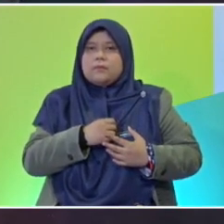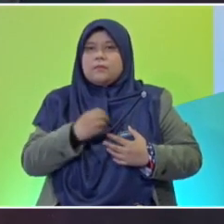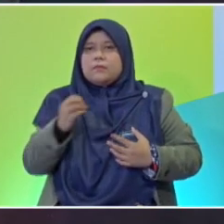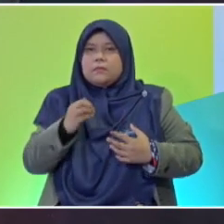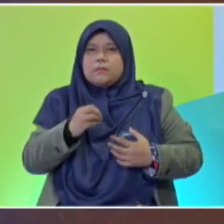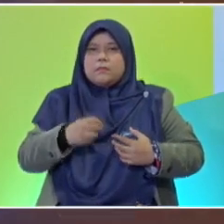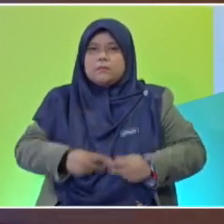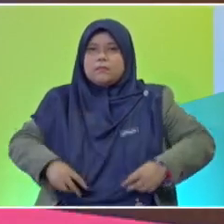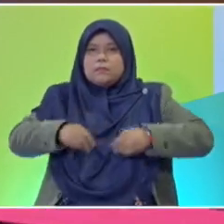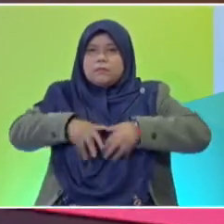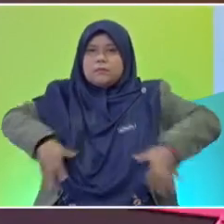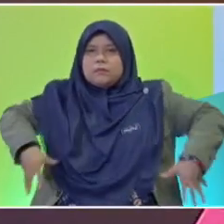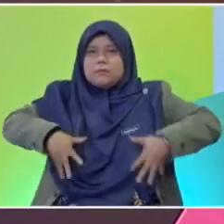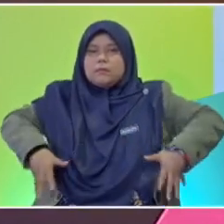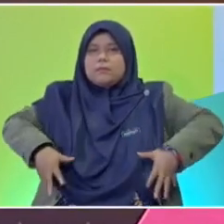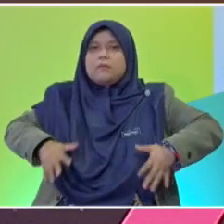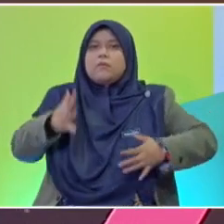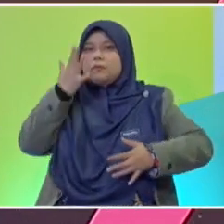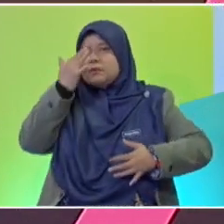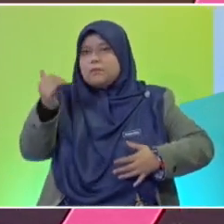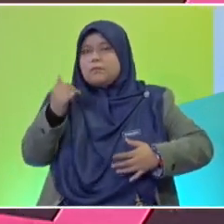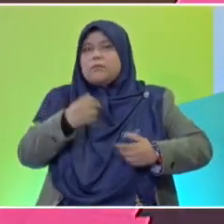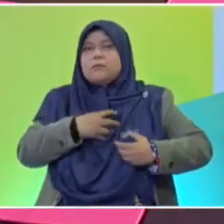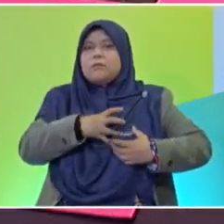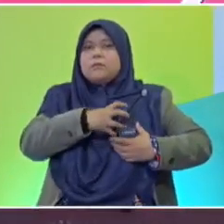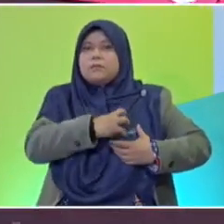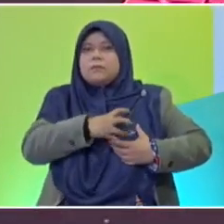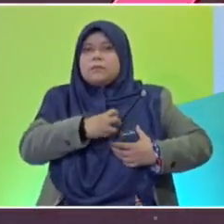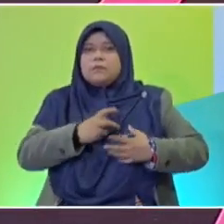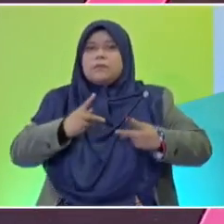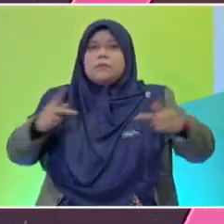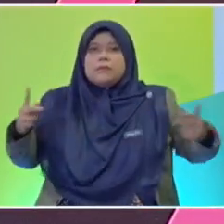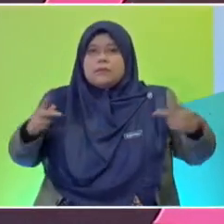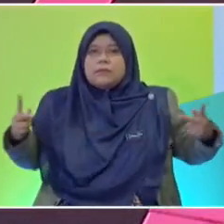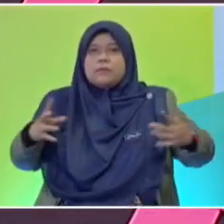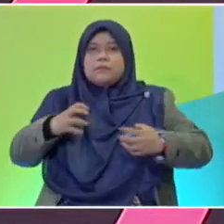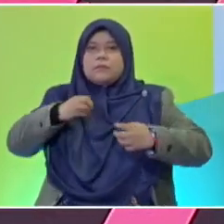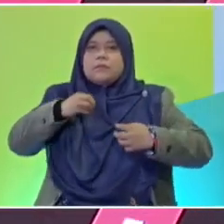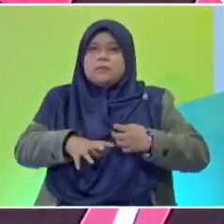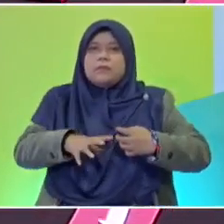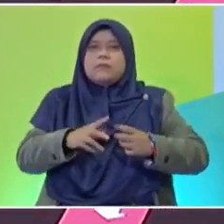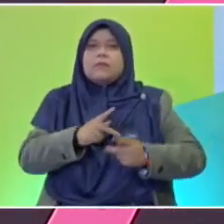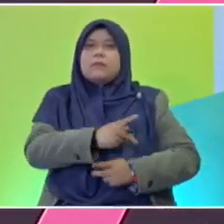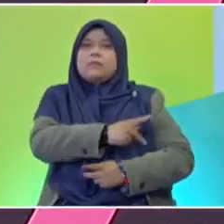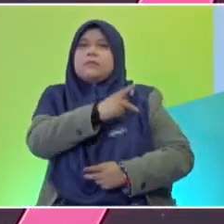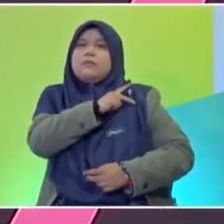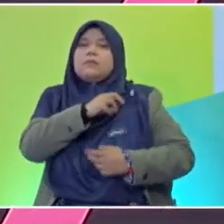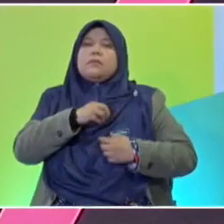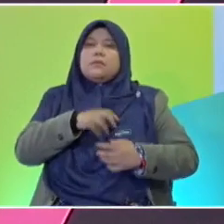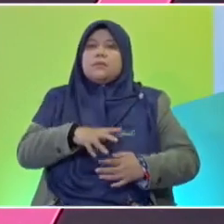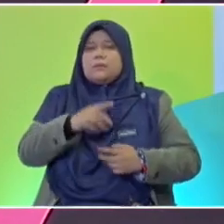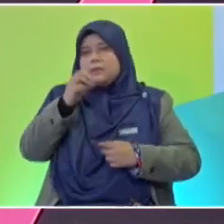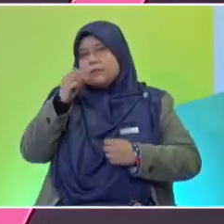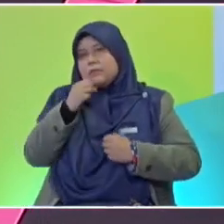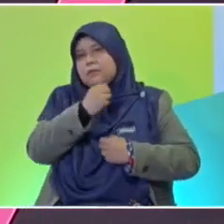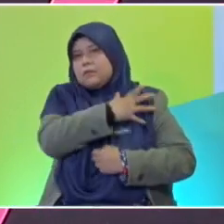directly to all the other parts of the body? Because, like I said, we need the energy, the power. Yes.